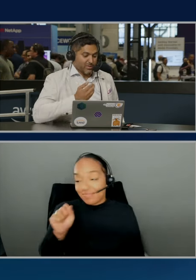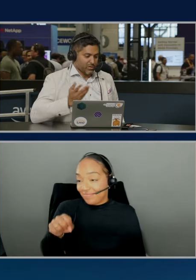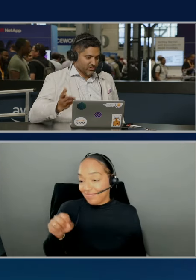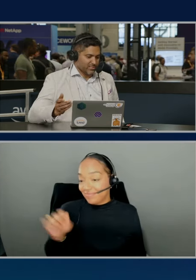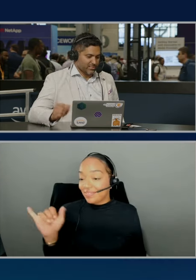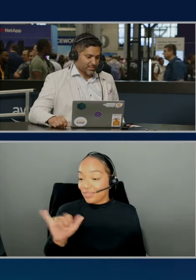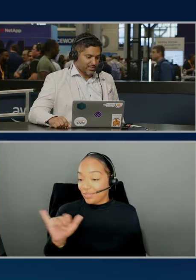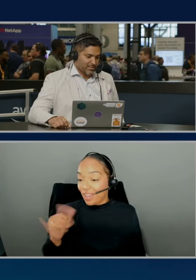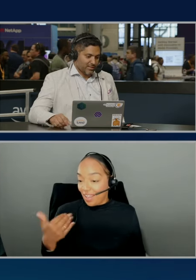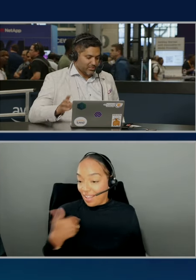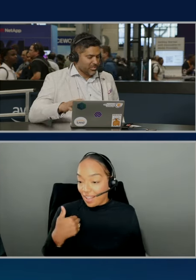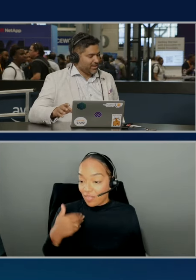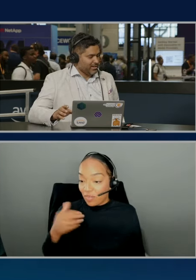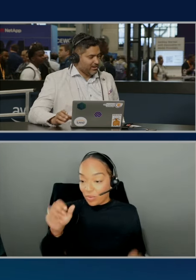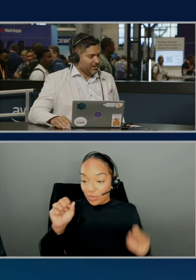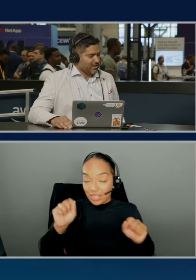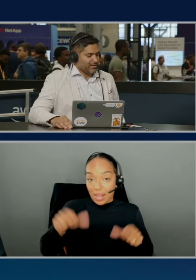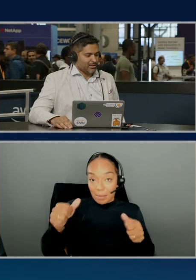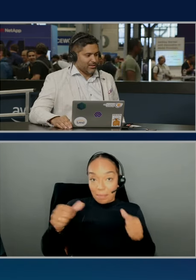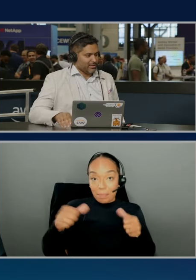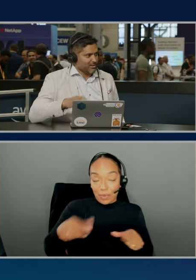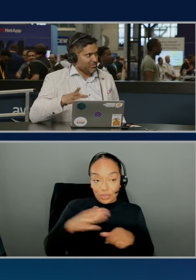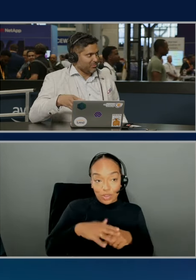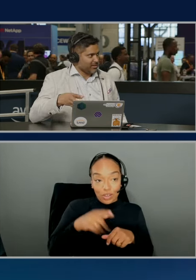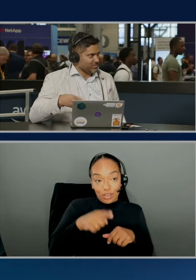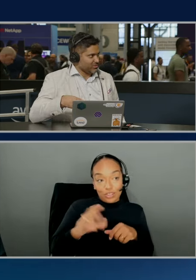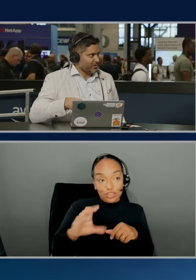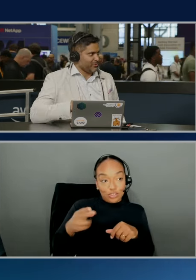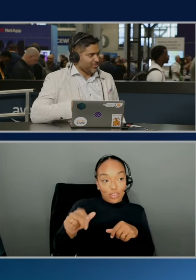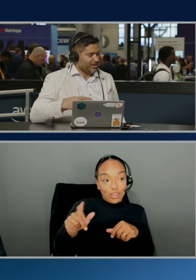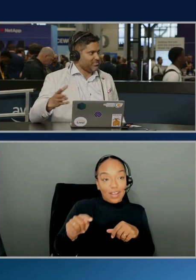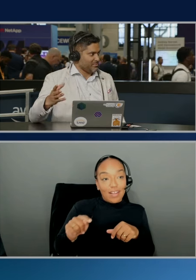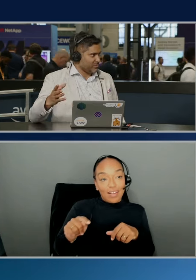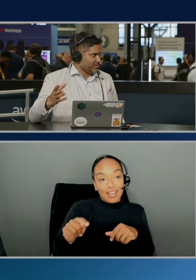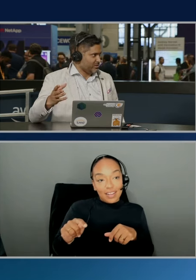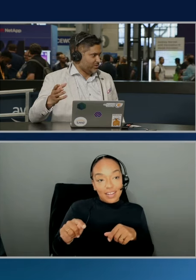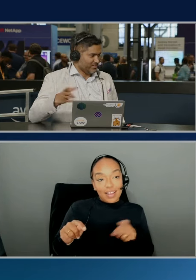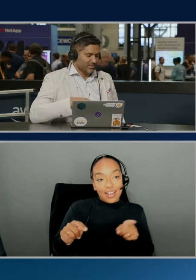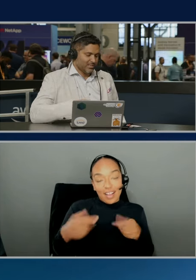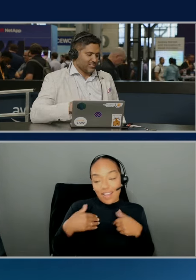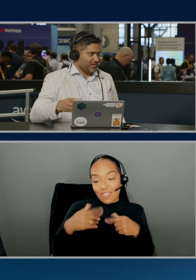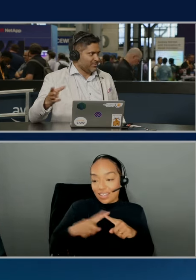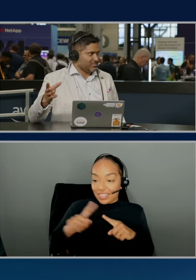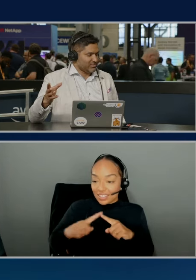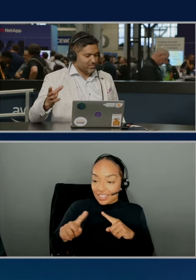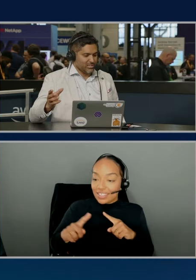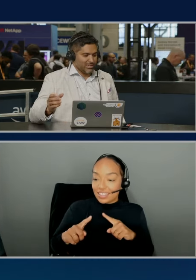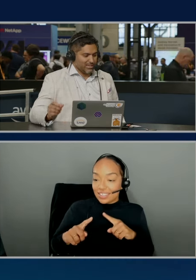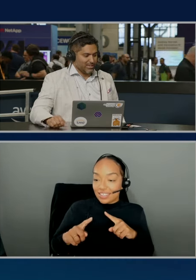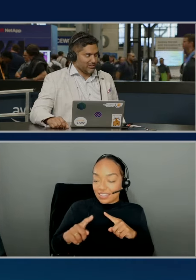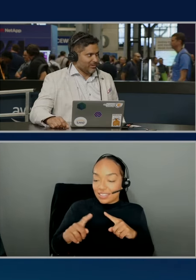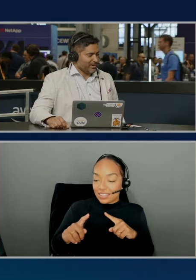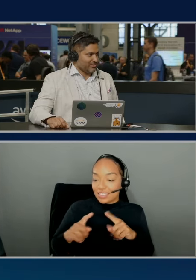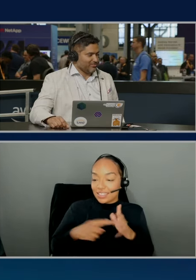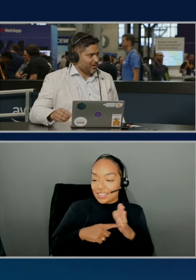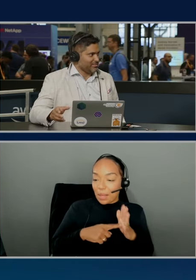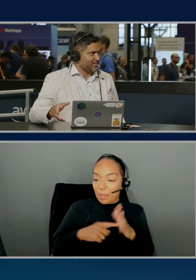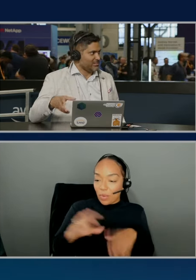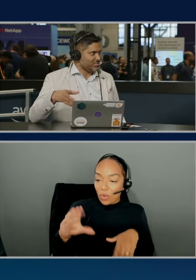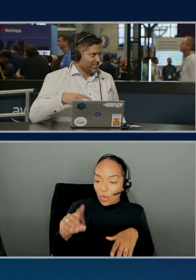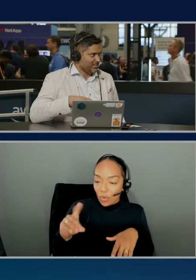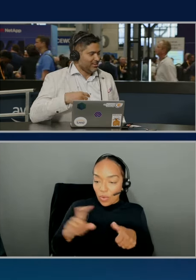we can post in the chat here a GitHub repository with a lot of sample code on semantic searching, around